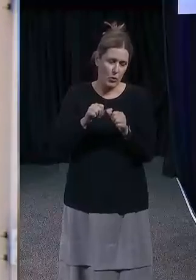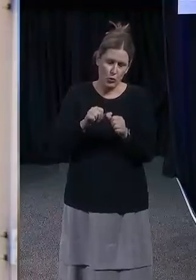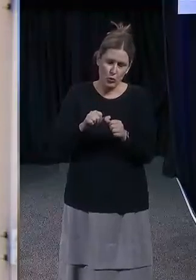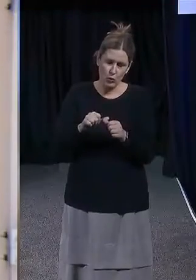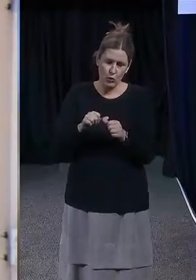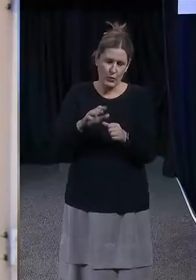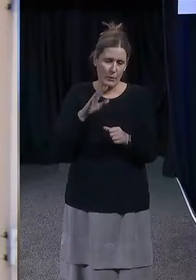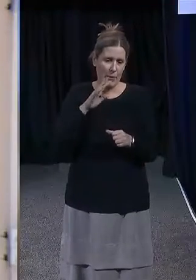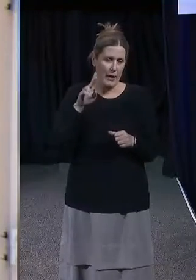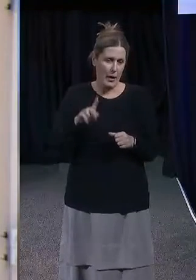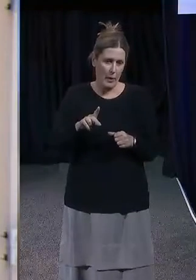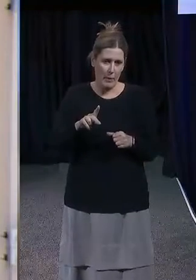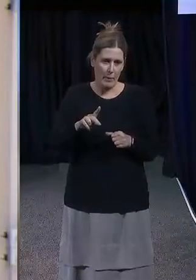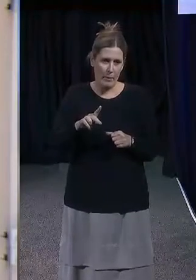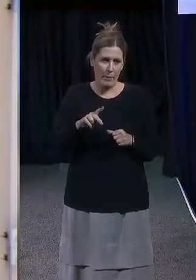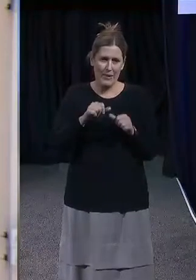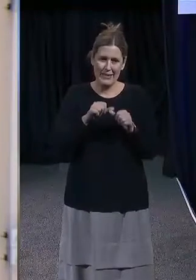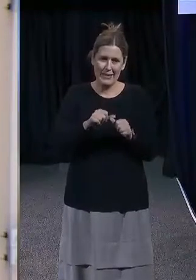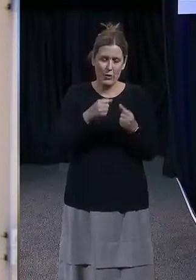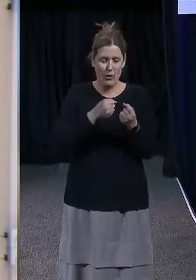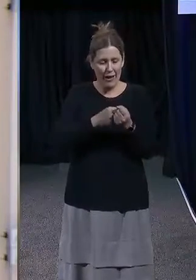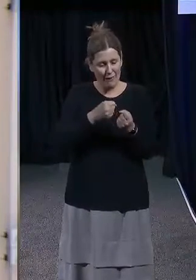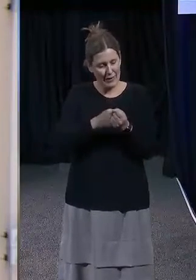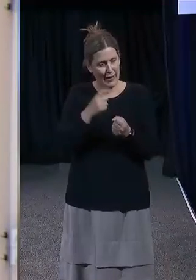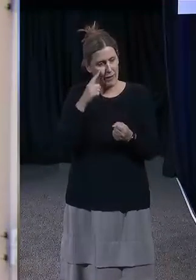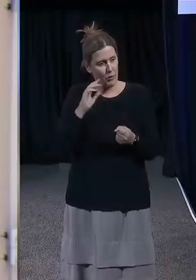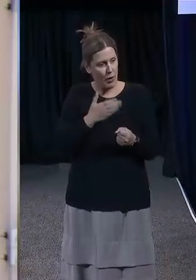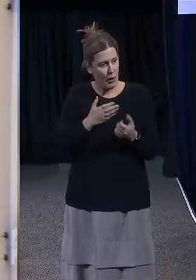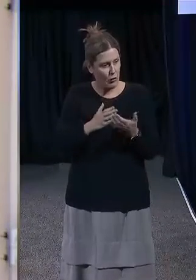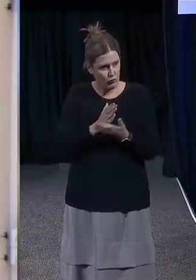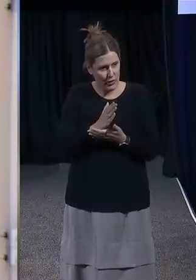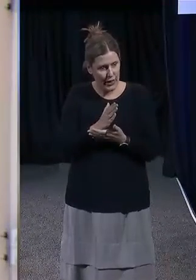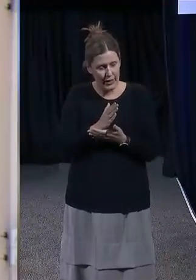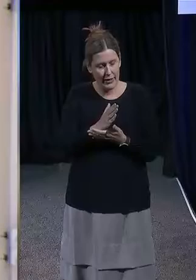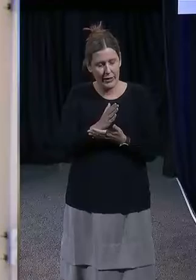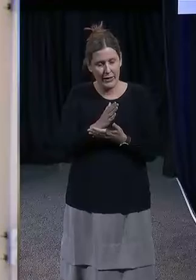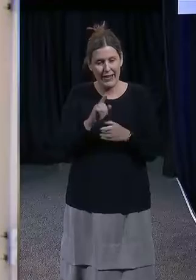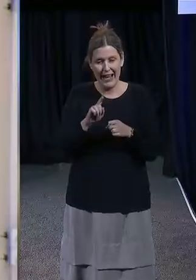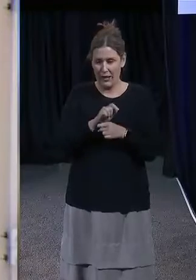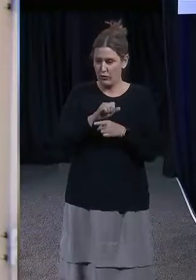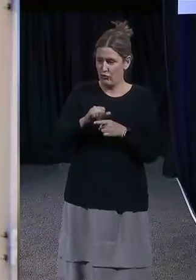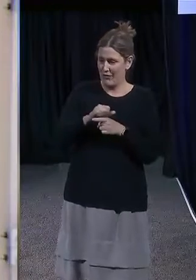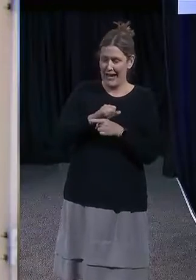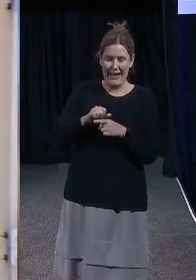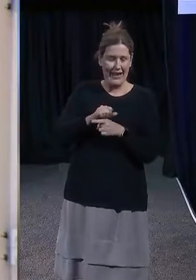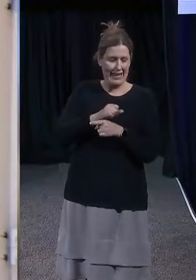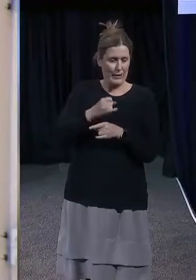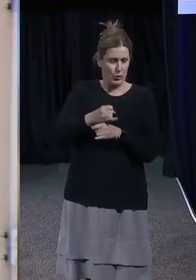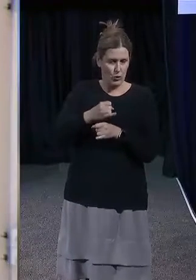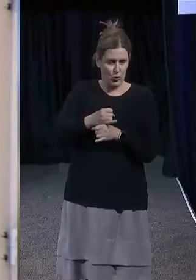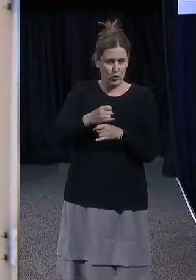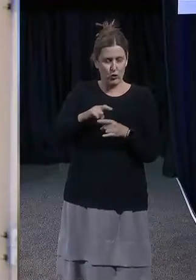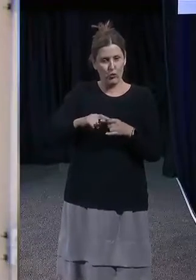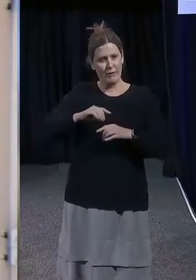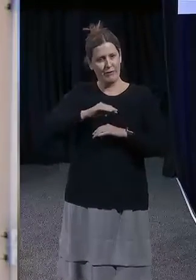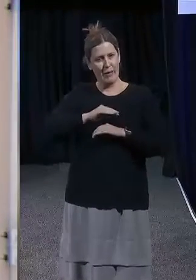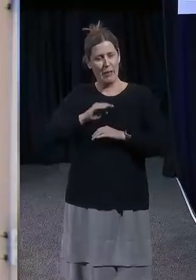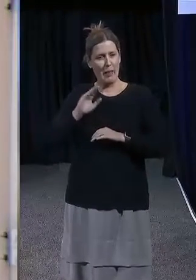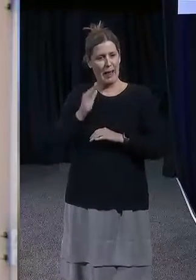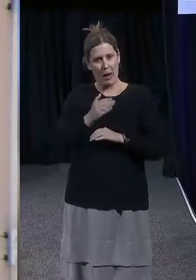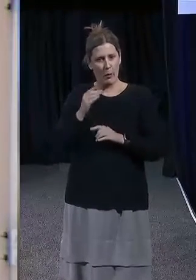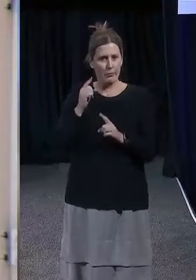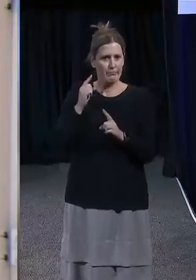up, continue to advocate for our rights as training institutions to fulfill our